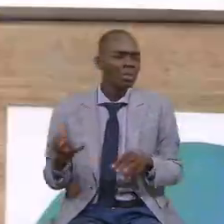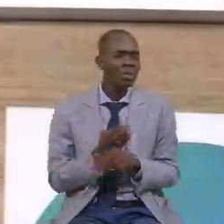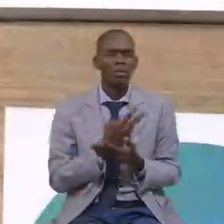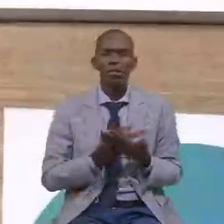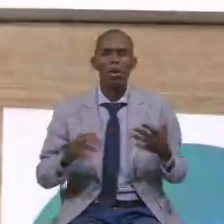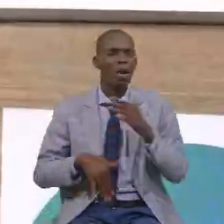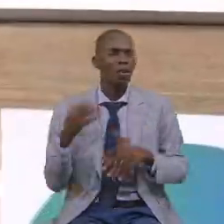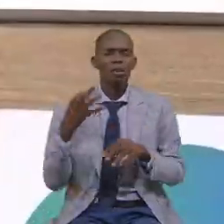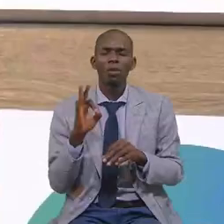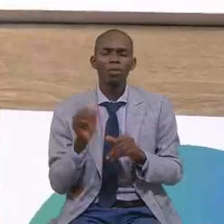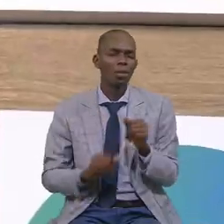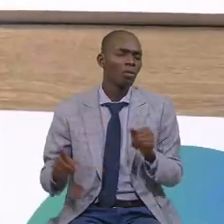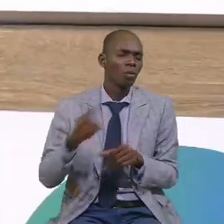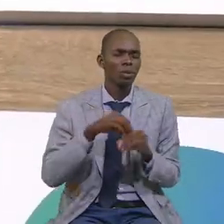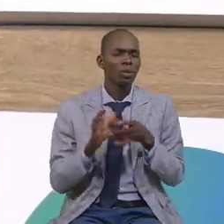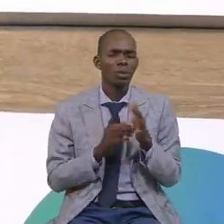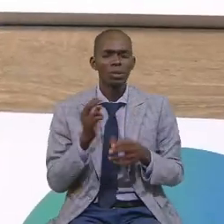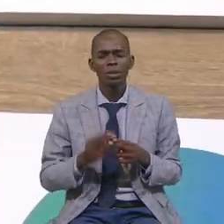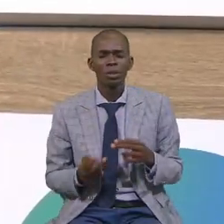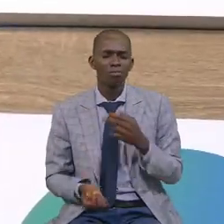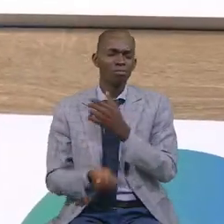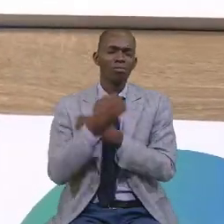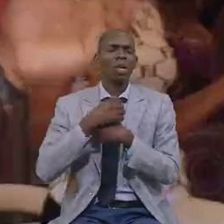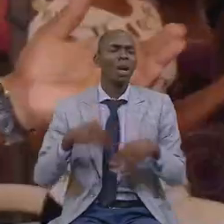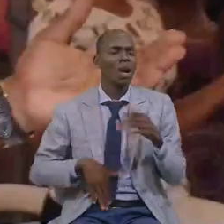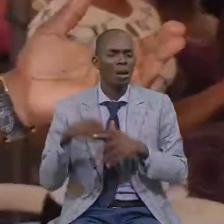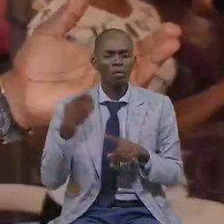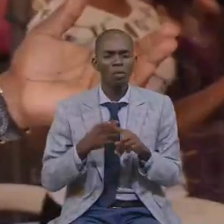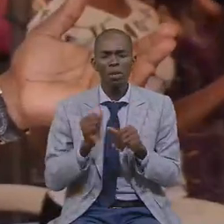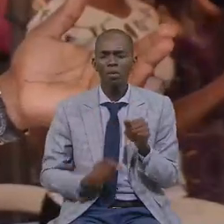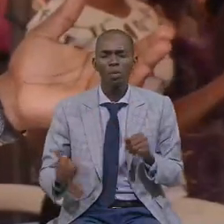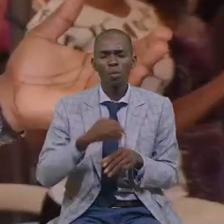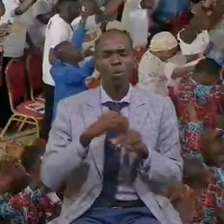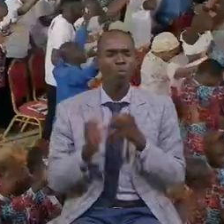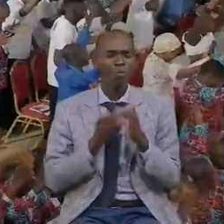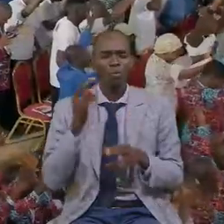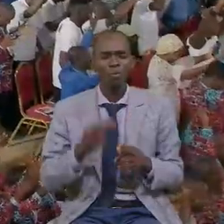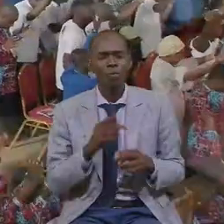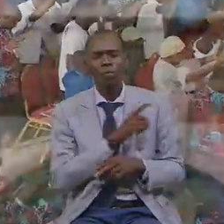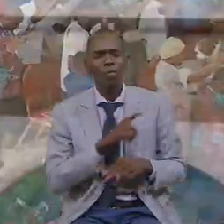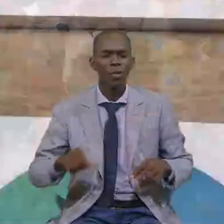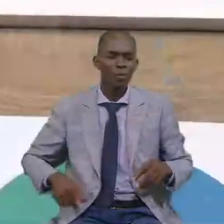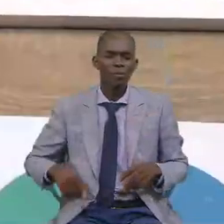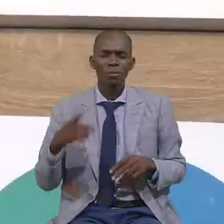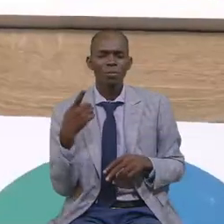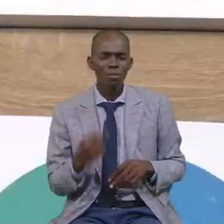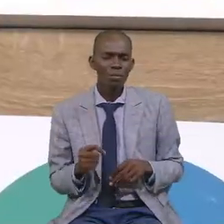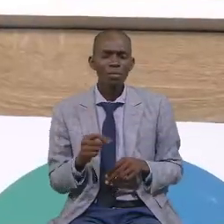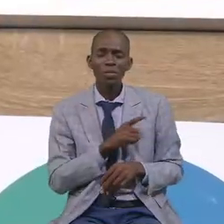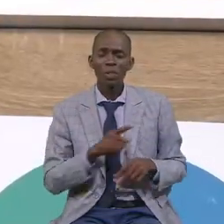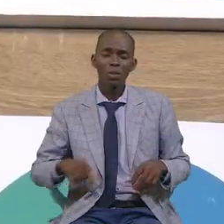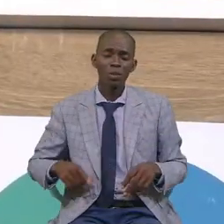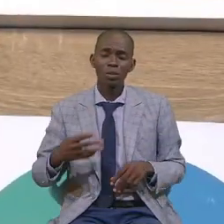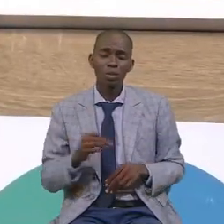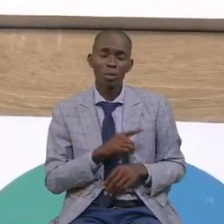everyone. Defeat away from everyone. Lord, the God of power, the